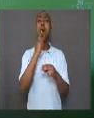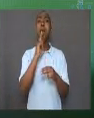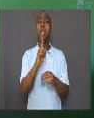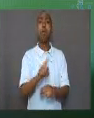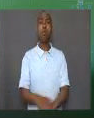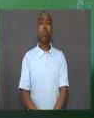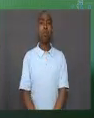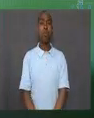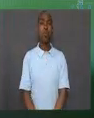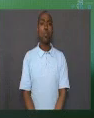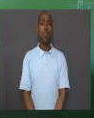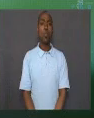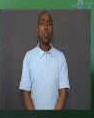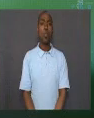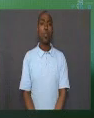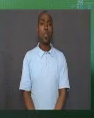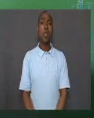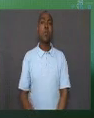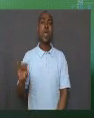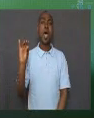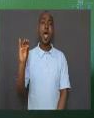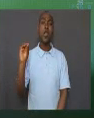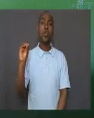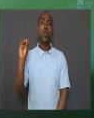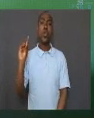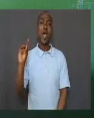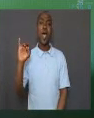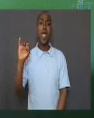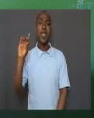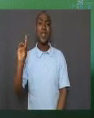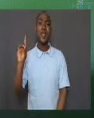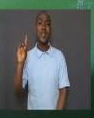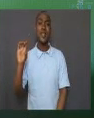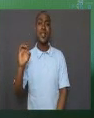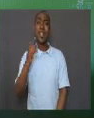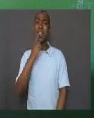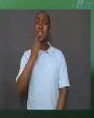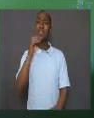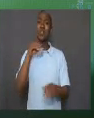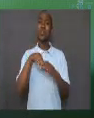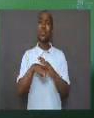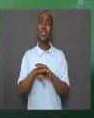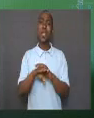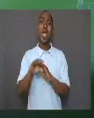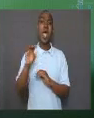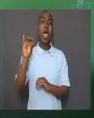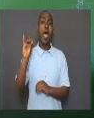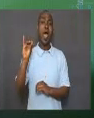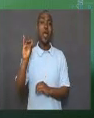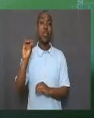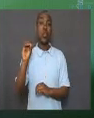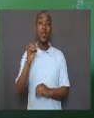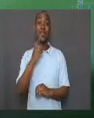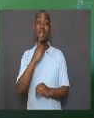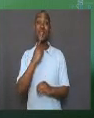In the iodine test, what color does the iodine become if